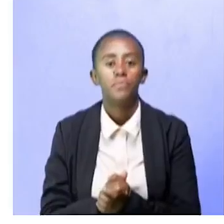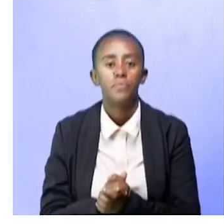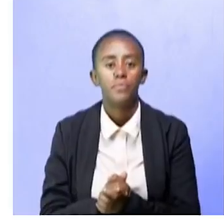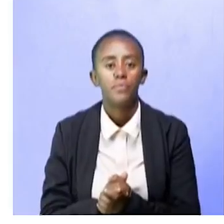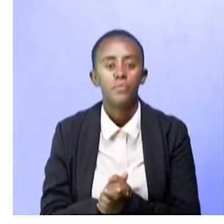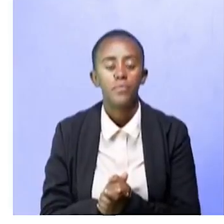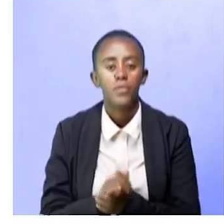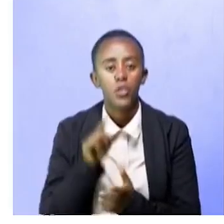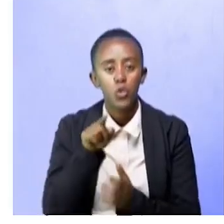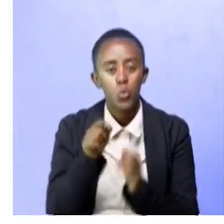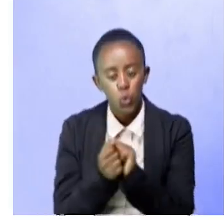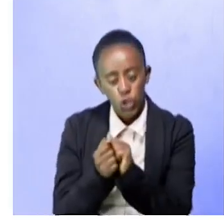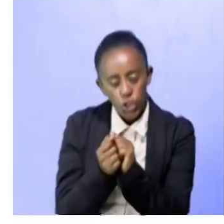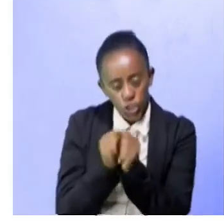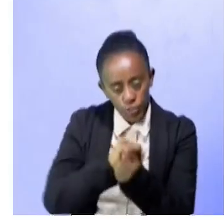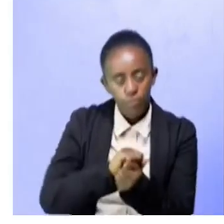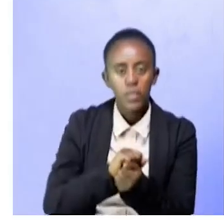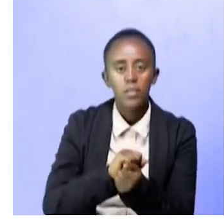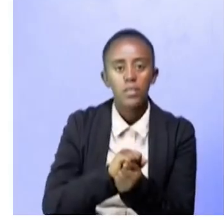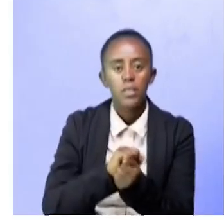you shift it